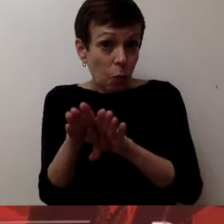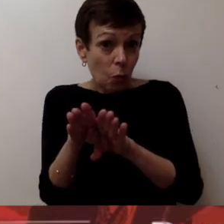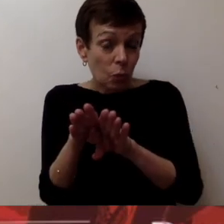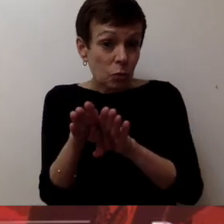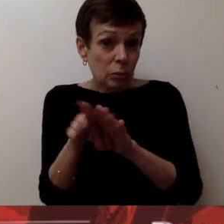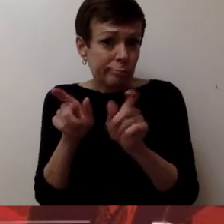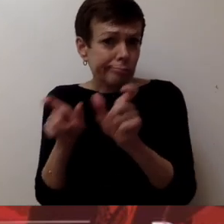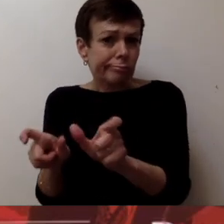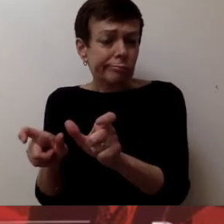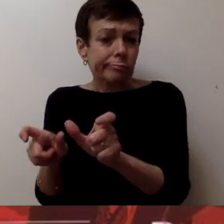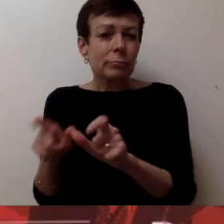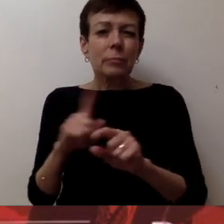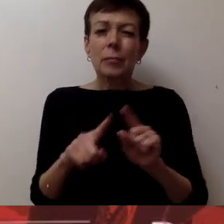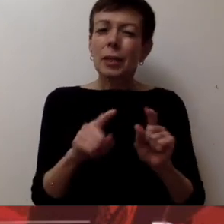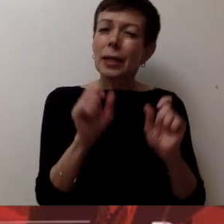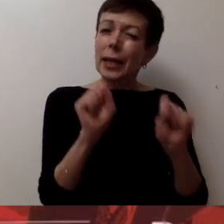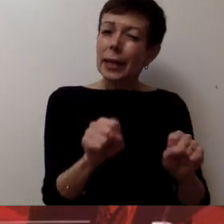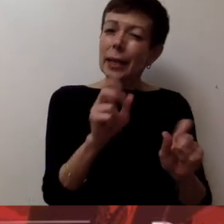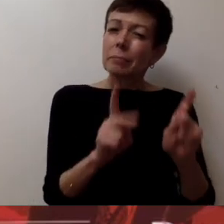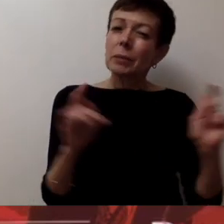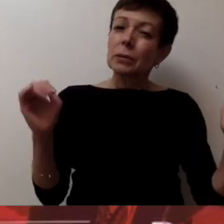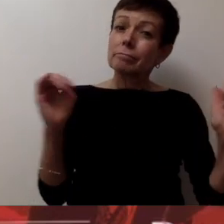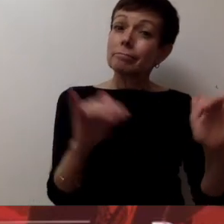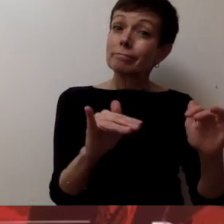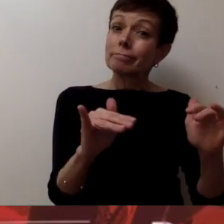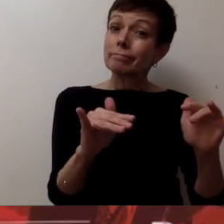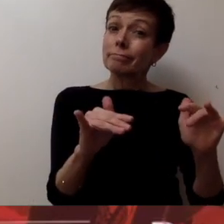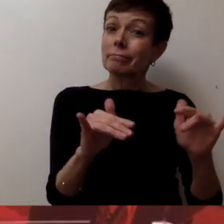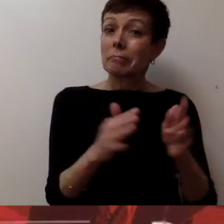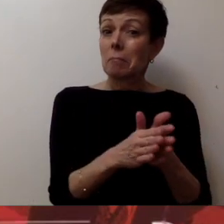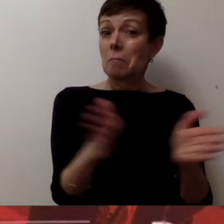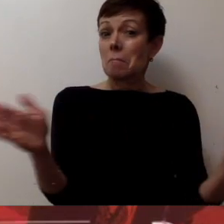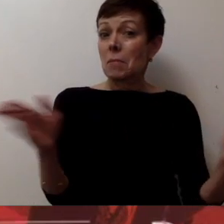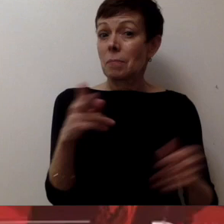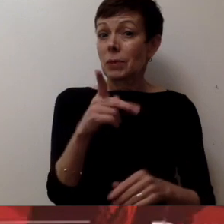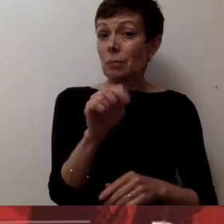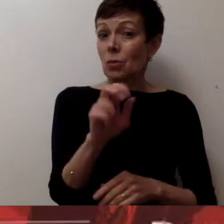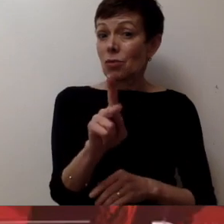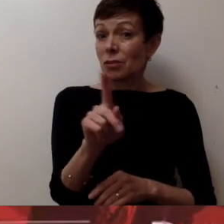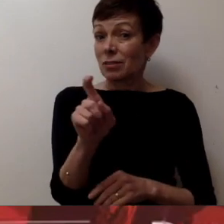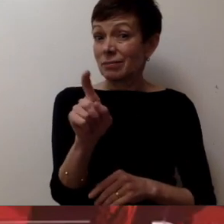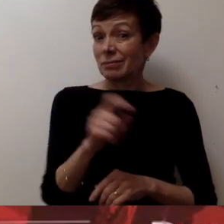it okay for people to be in our public park spaces?